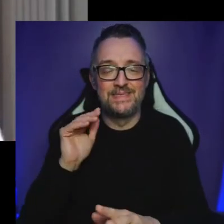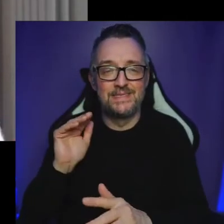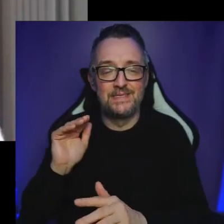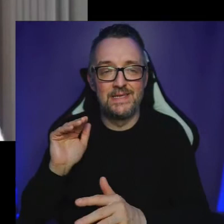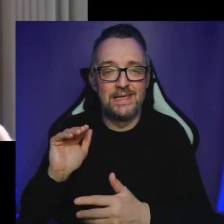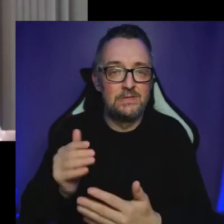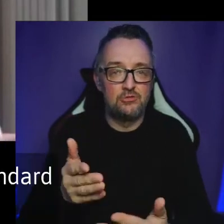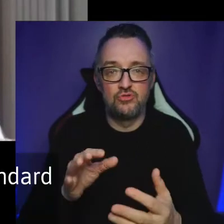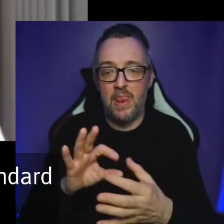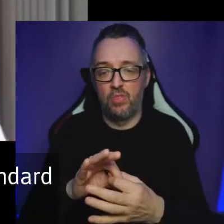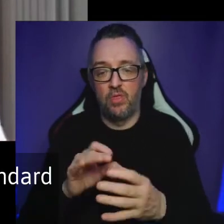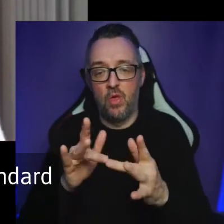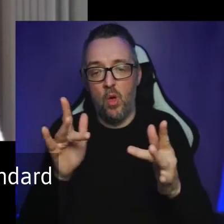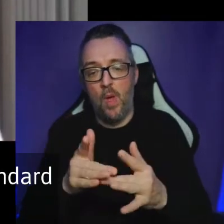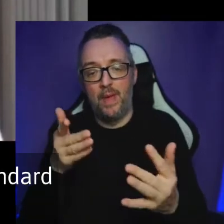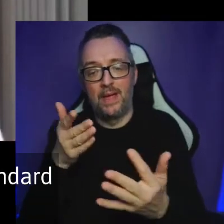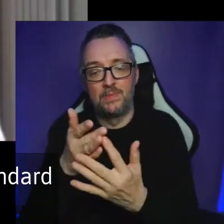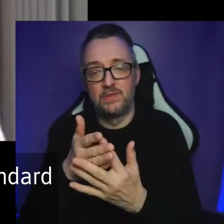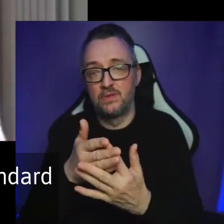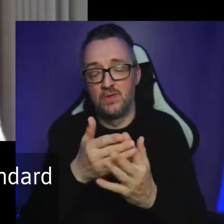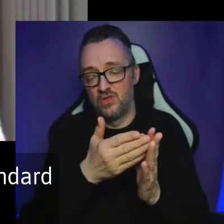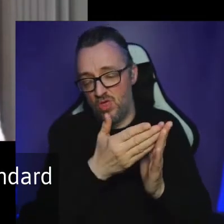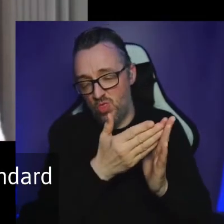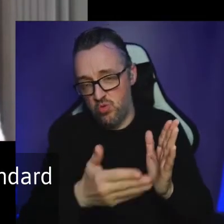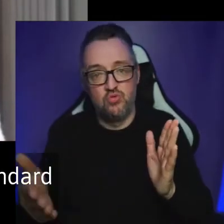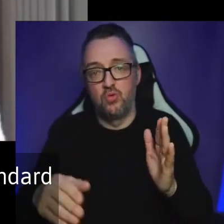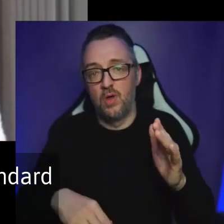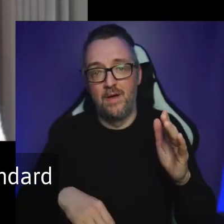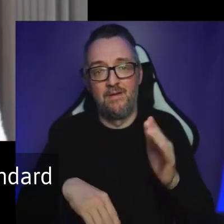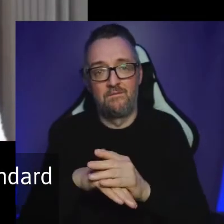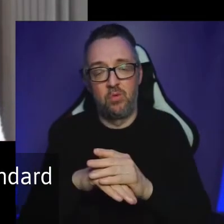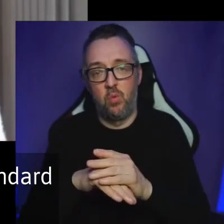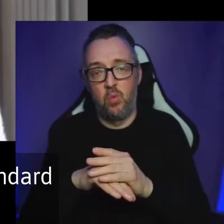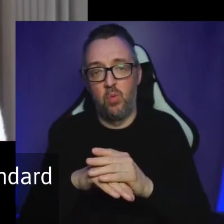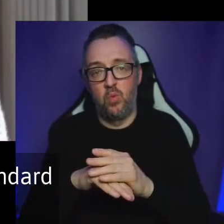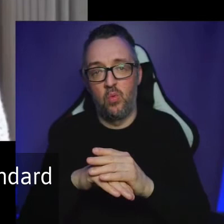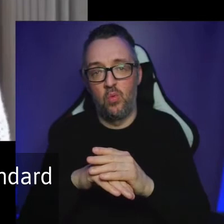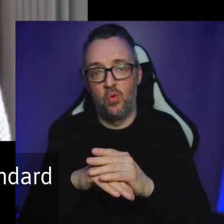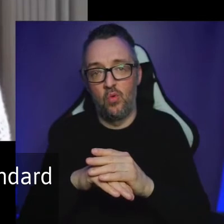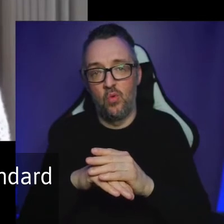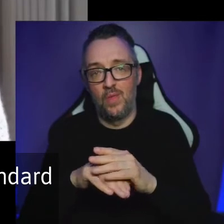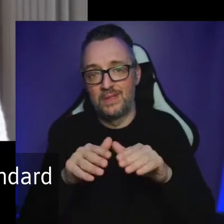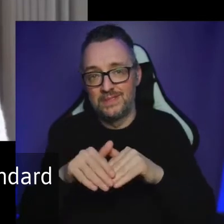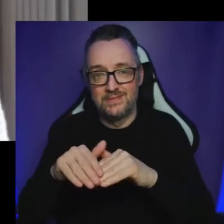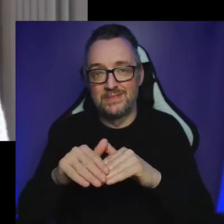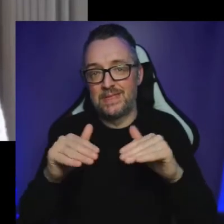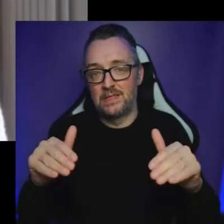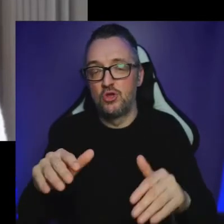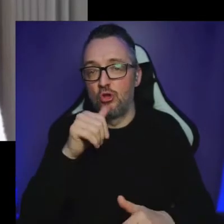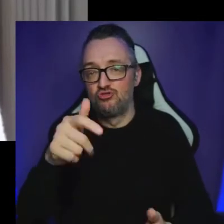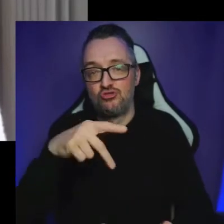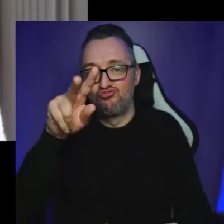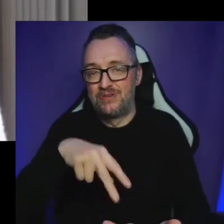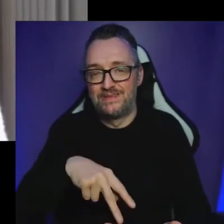to web accessibility and kind of all the way through to the full-on standard, which I wouldn't suggest you start by reading. Start with the